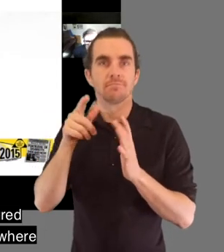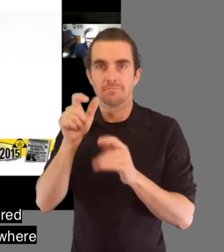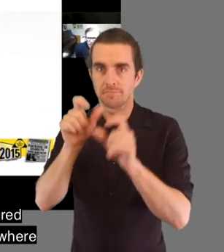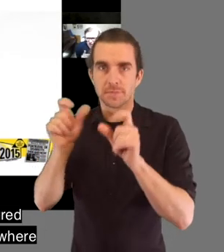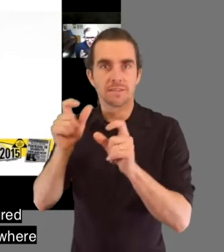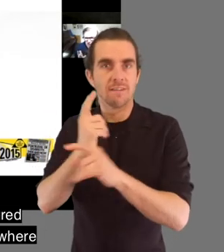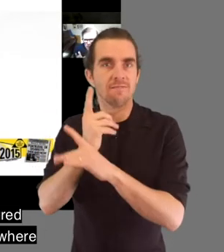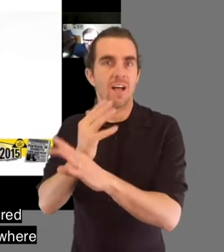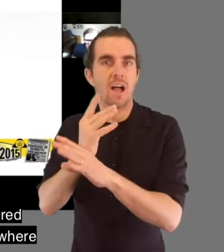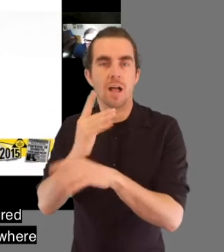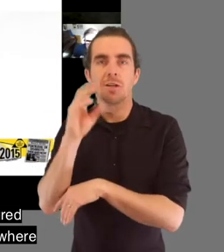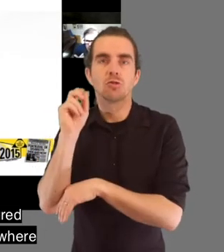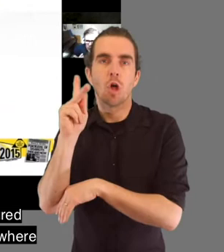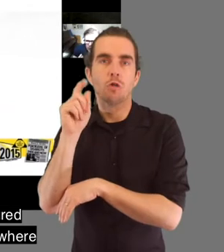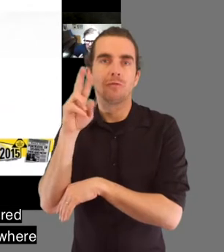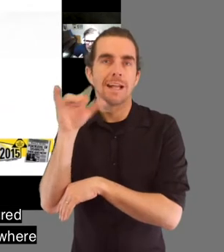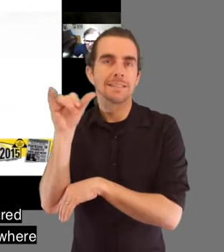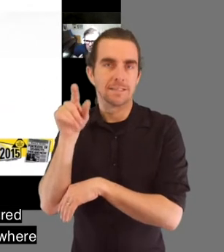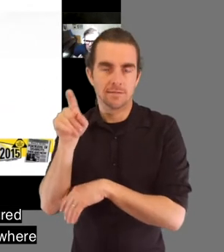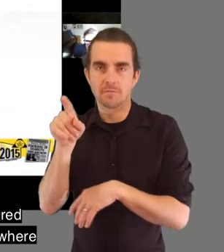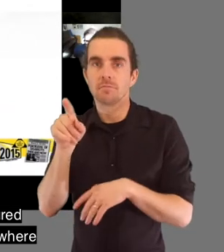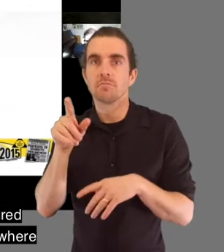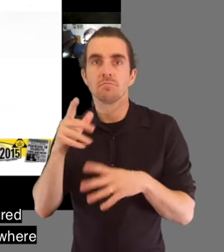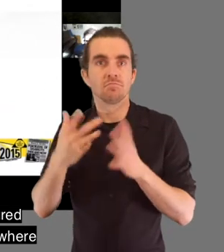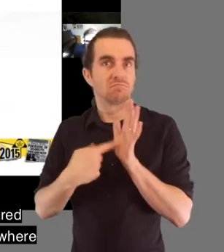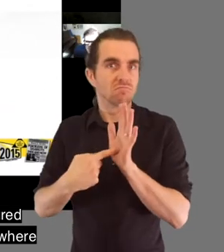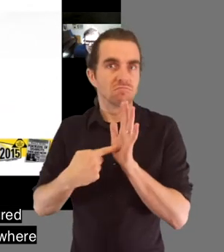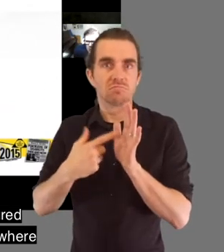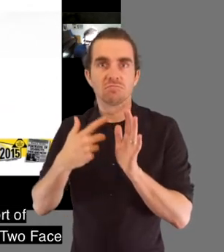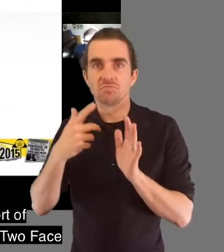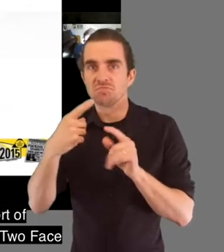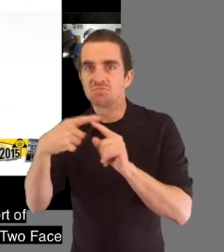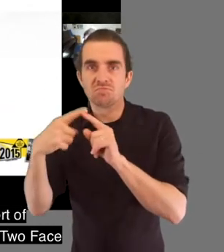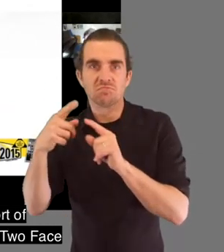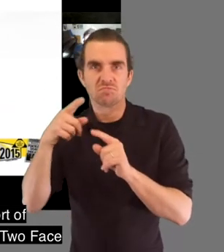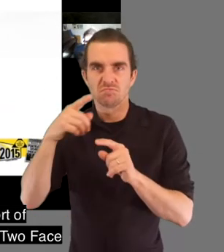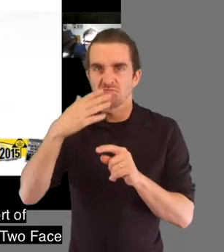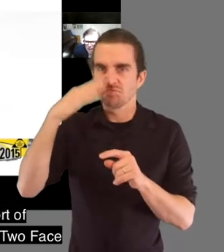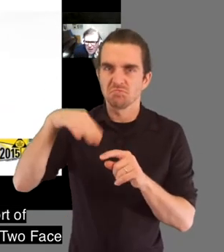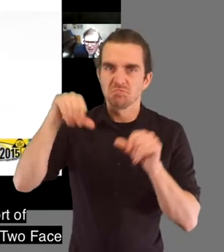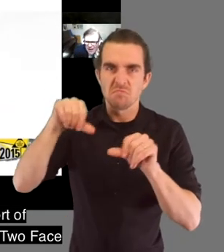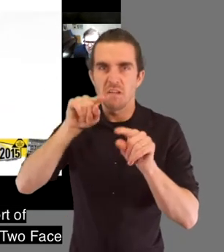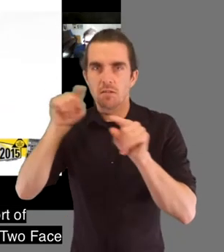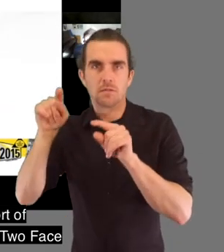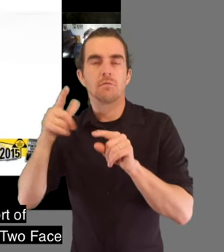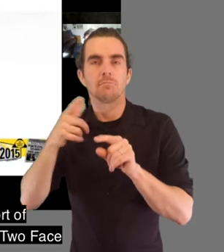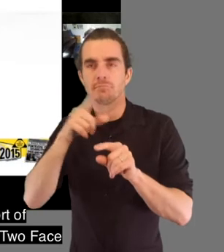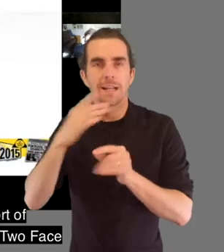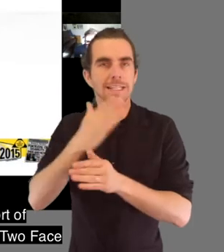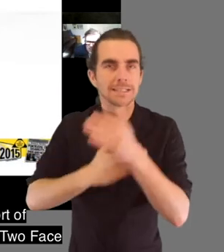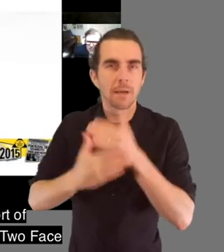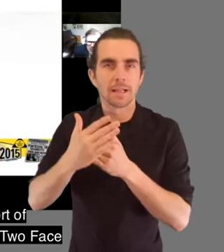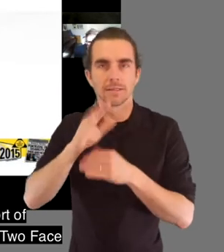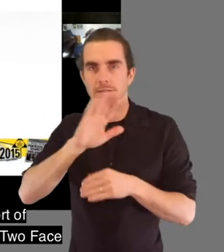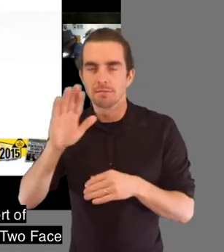which is a facially disfigured person from a fire. Or Dick Tracy, where all of the baddies have some sort of impairment.